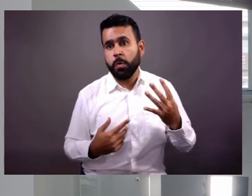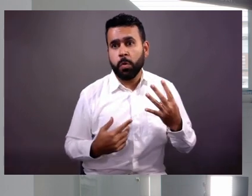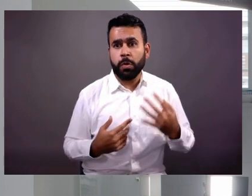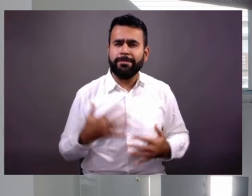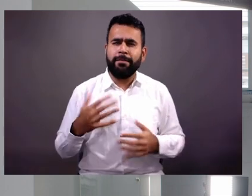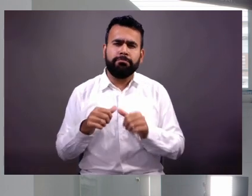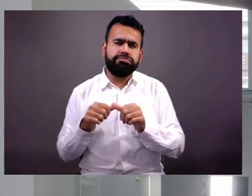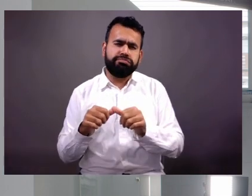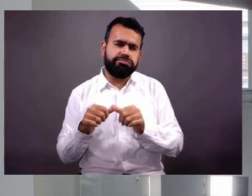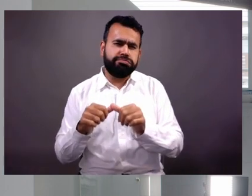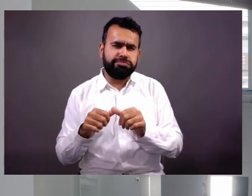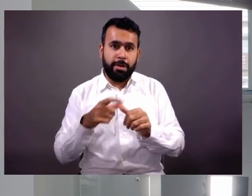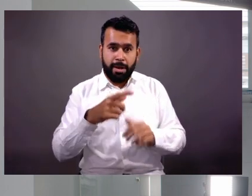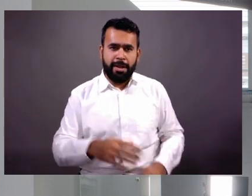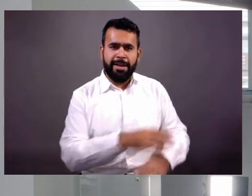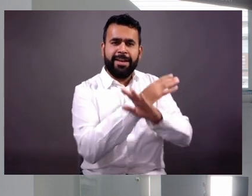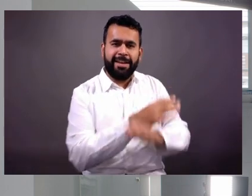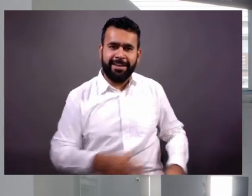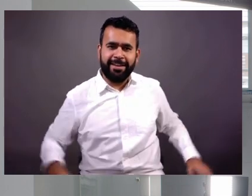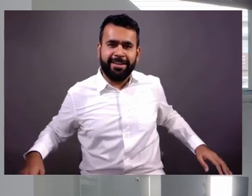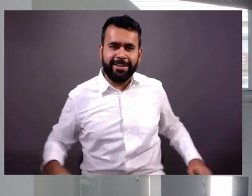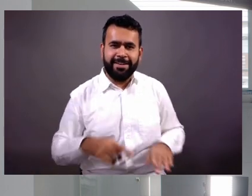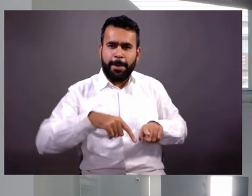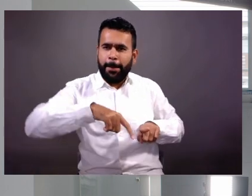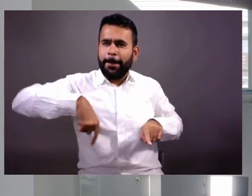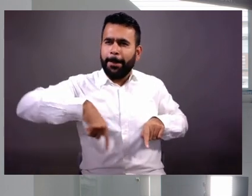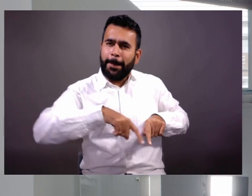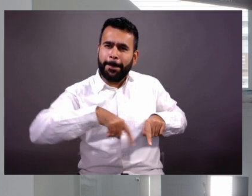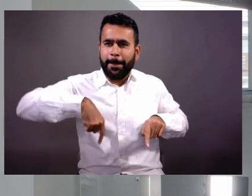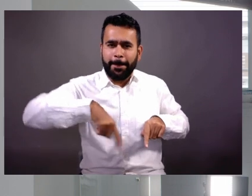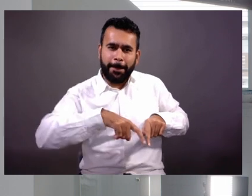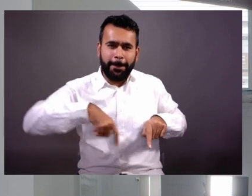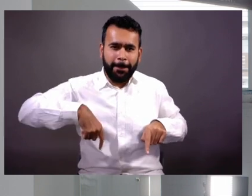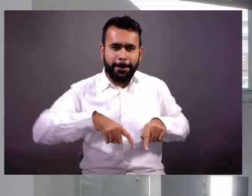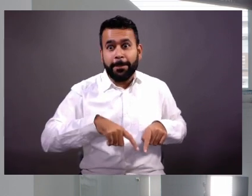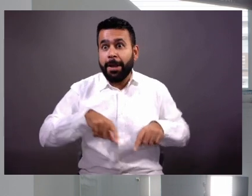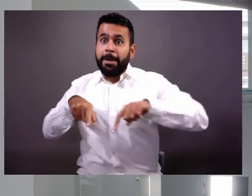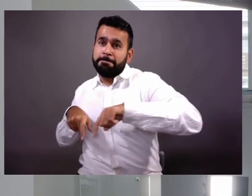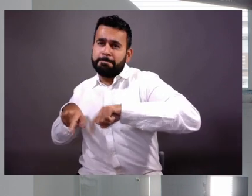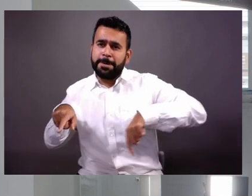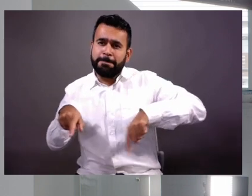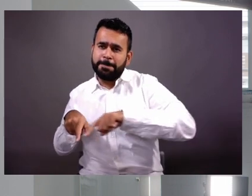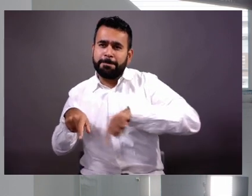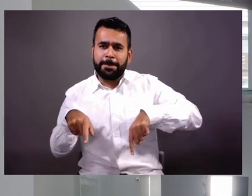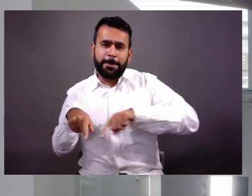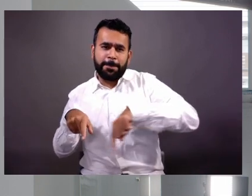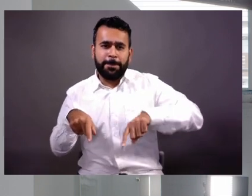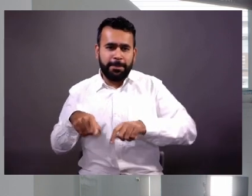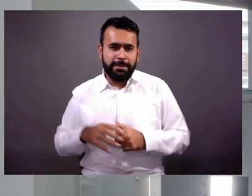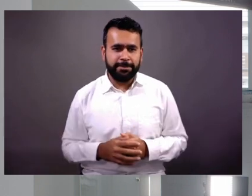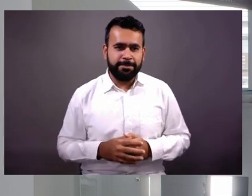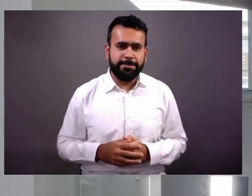1 and 2, 3 and 4, 5 and 6, 7 and 8.